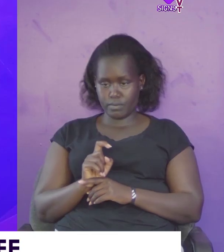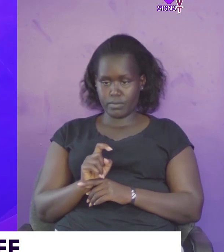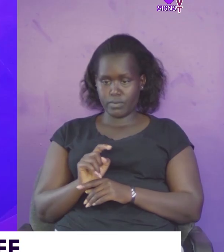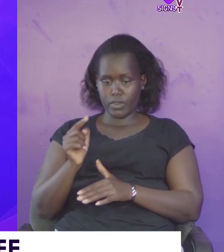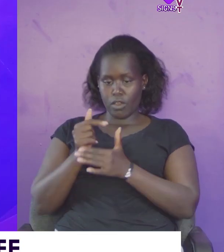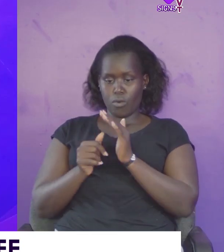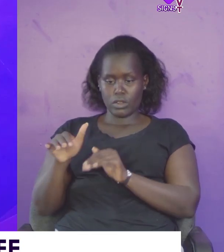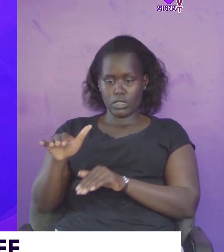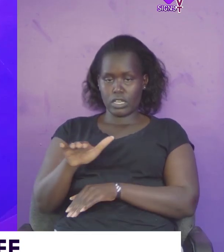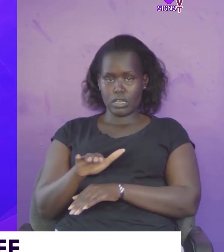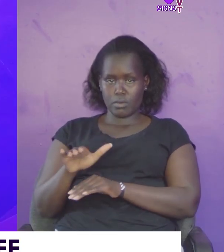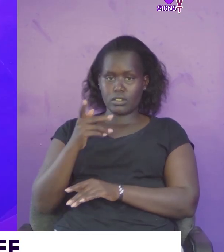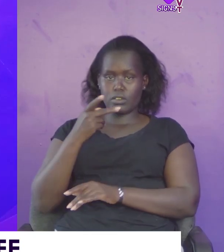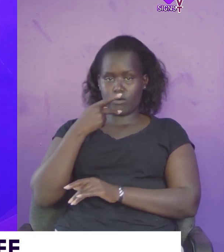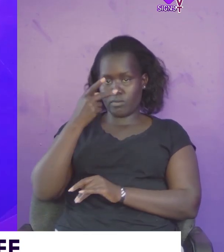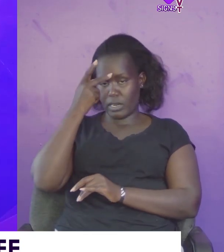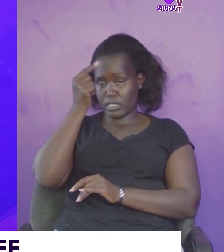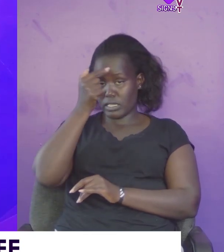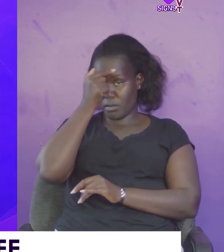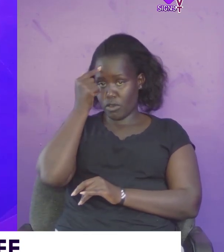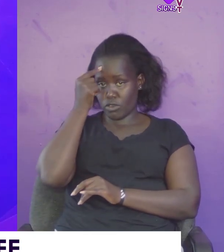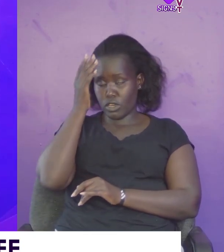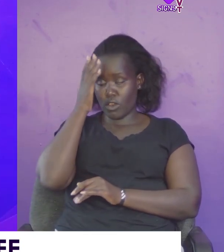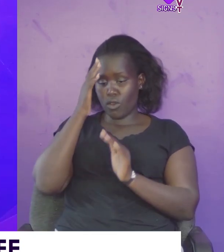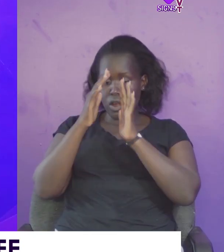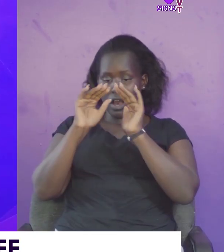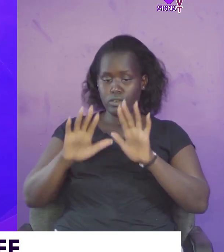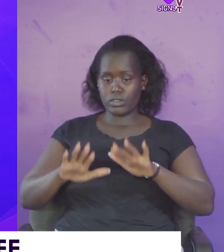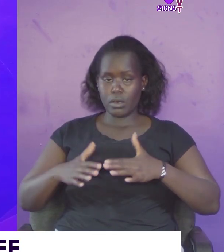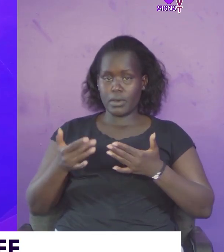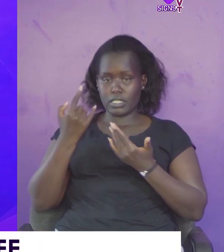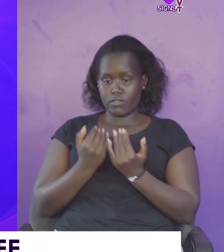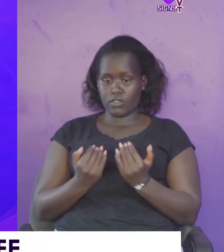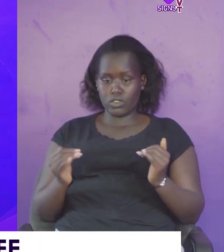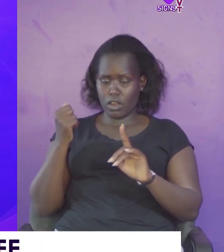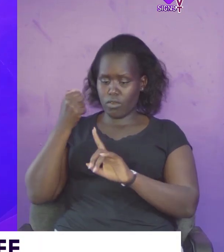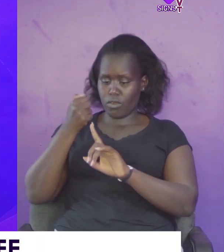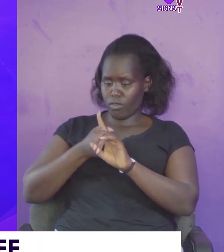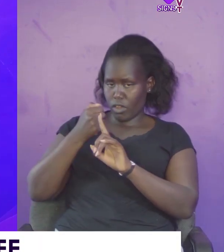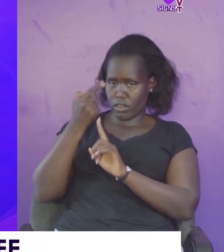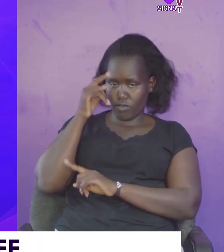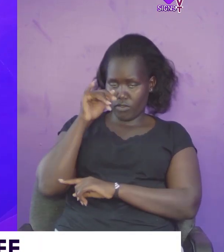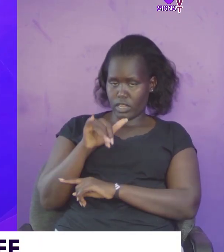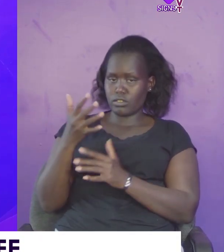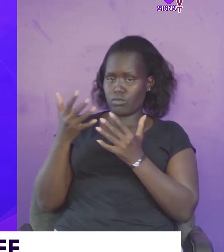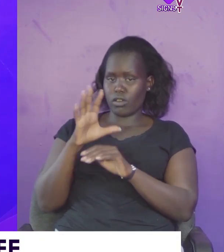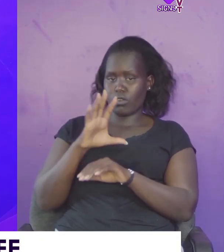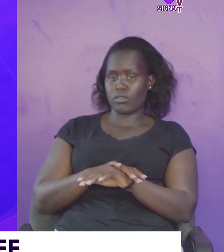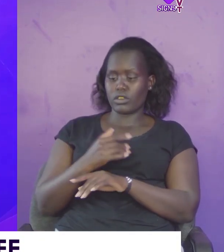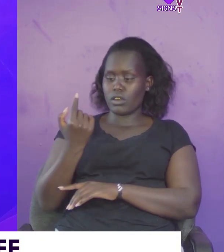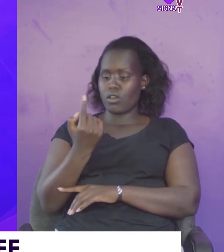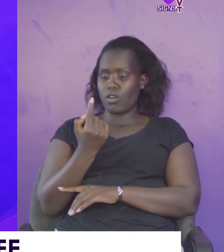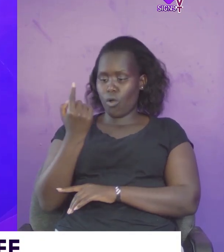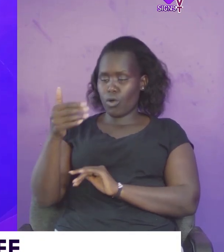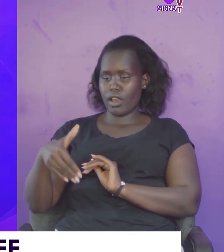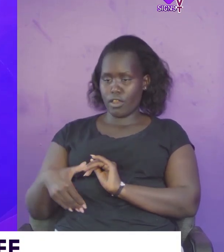What is the place of parenting? Because, house parties just for children. Are you advocating that? Where you find it's only teenagers,